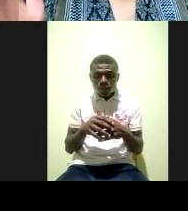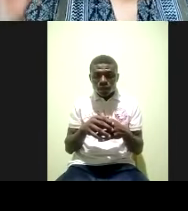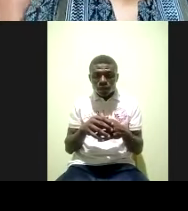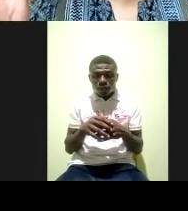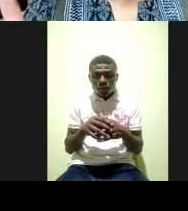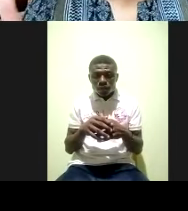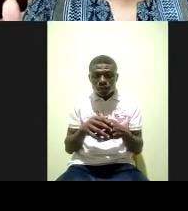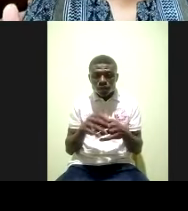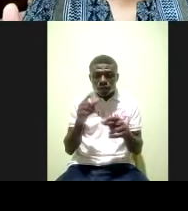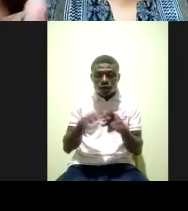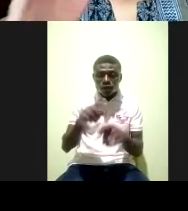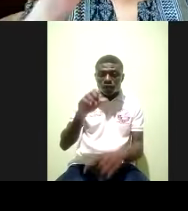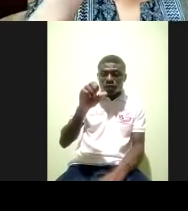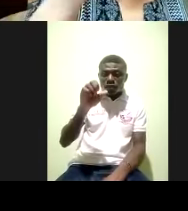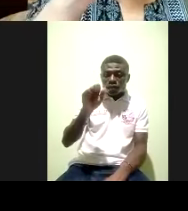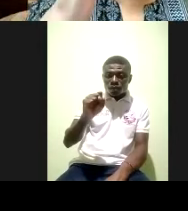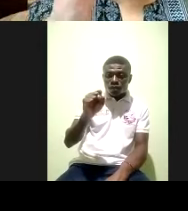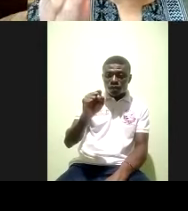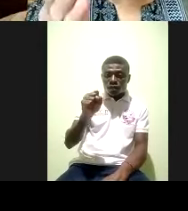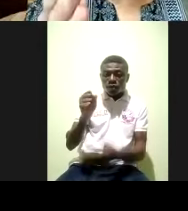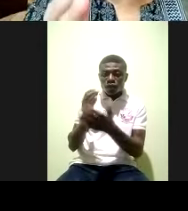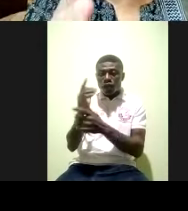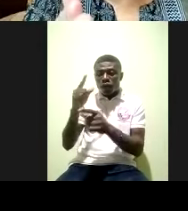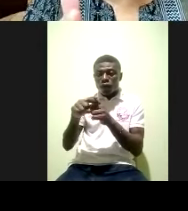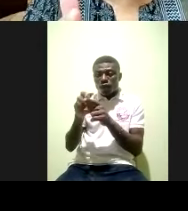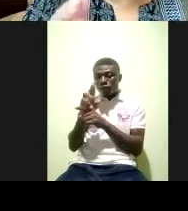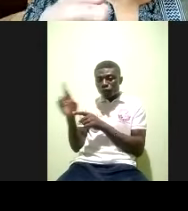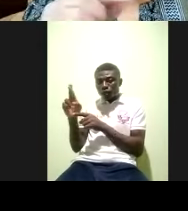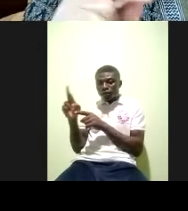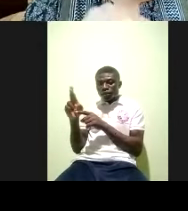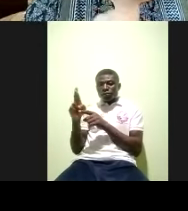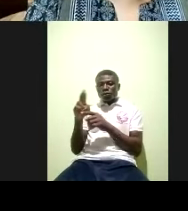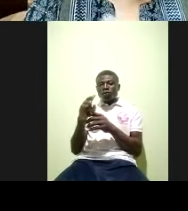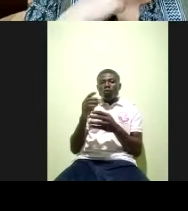The words are written on the right side. No, this was the dictation part.